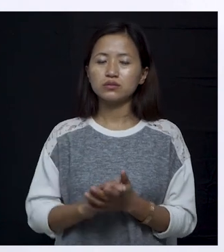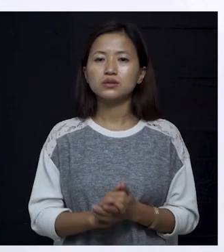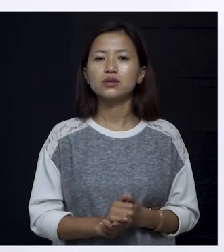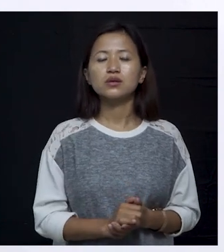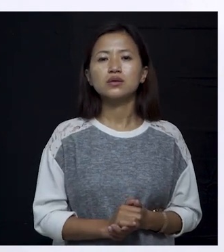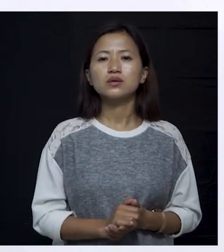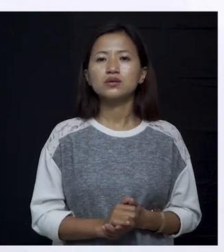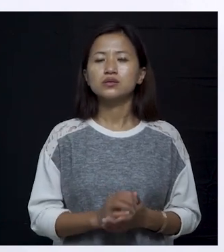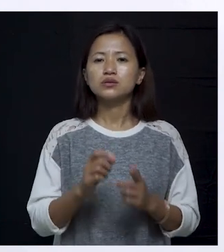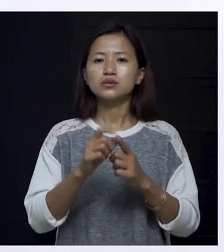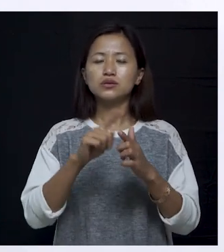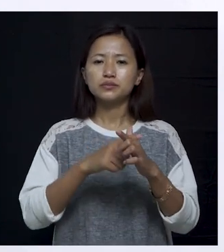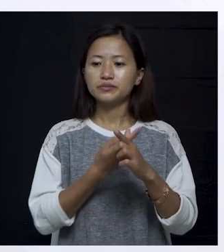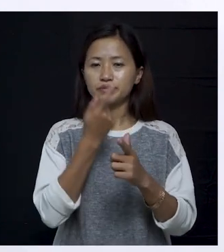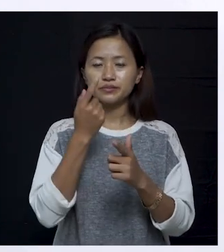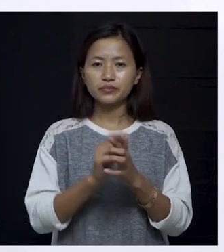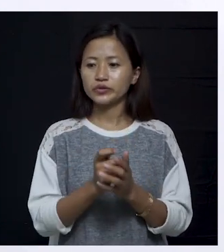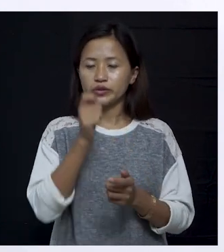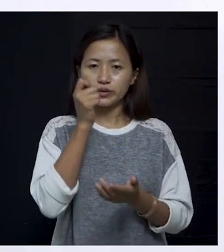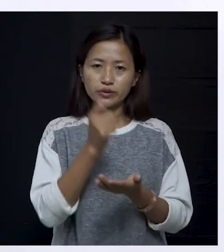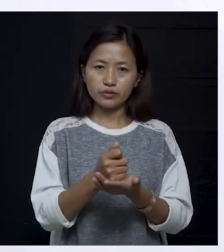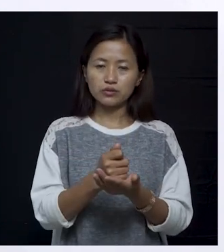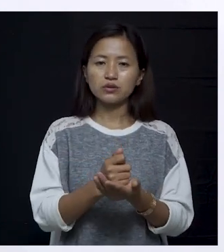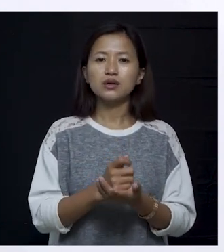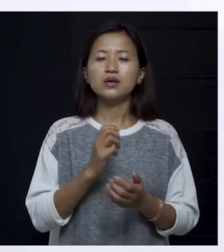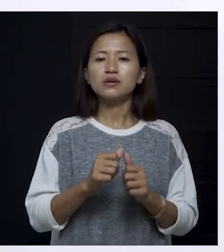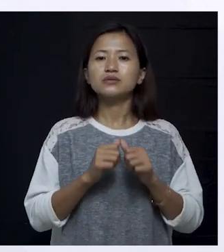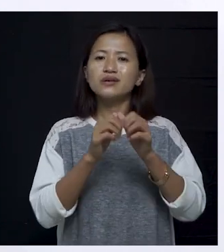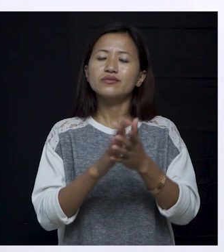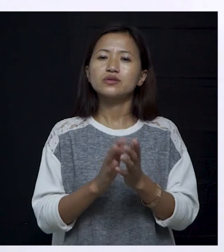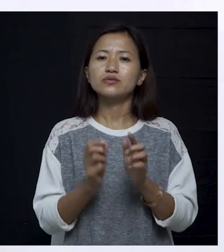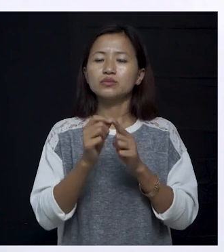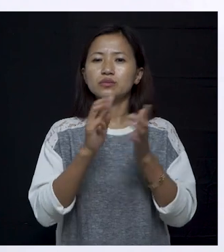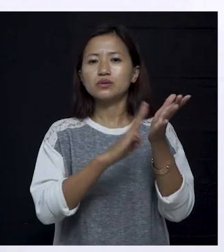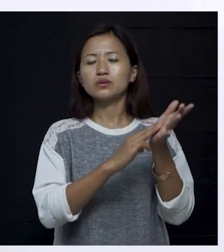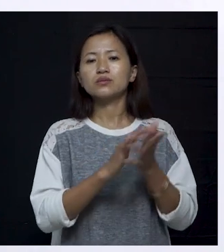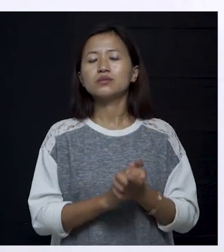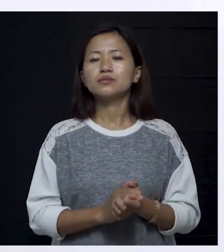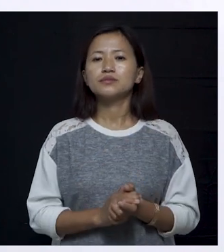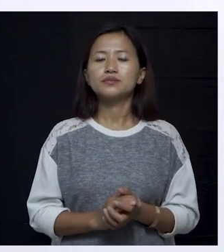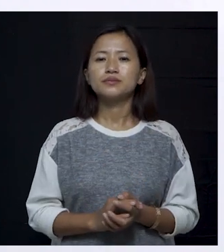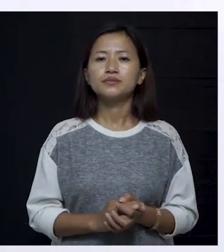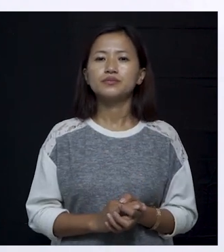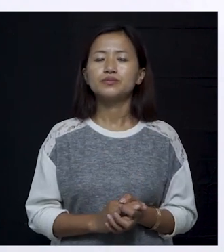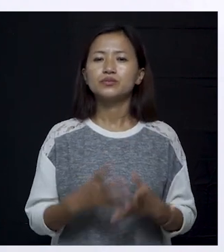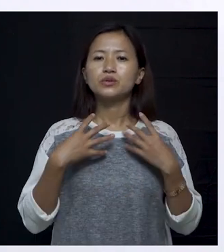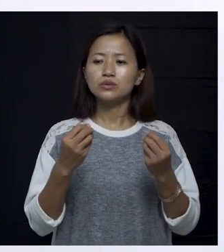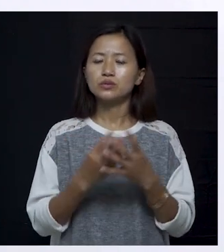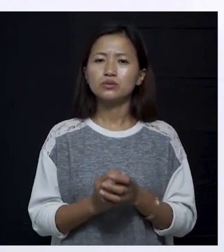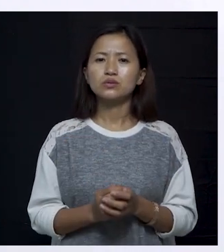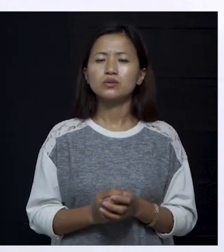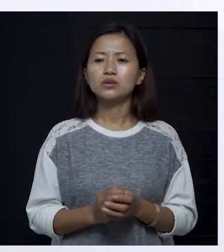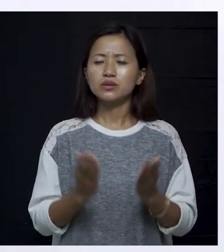the judges, okay? On the advice of the prime minister. What I want you to do is, I